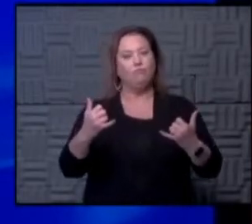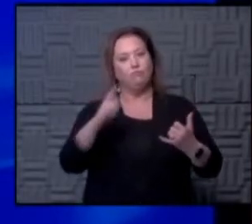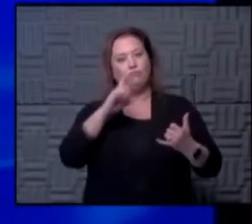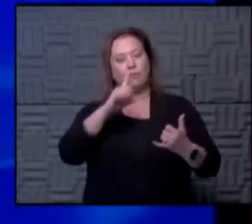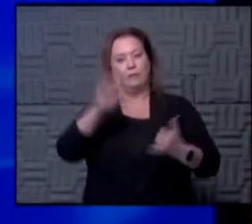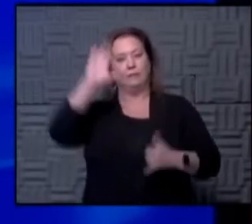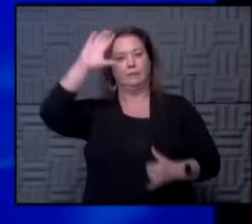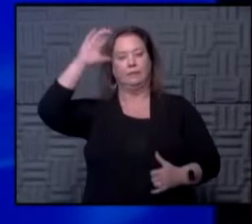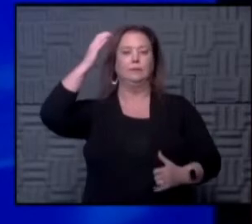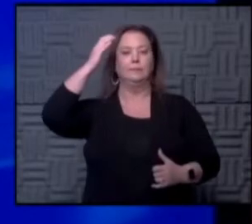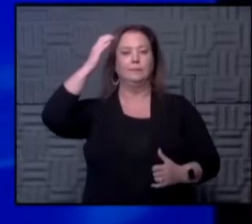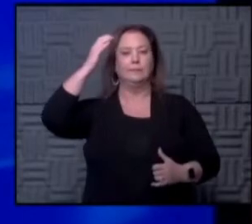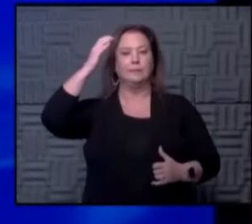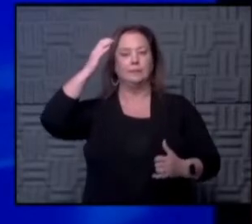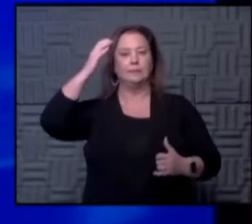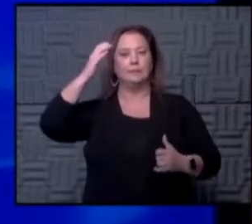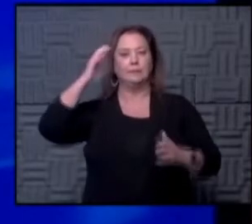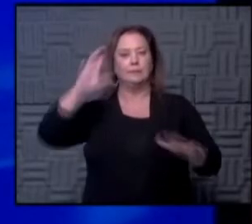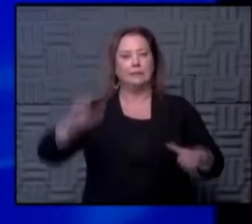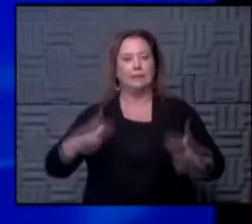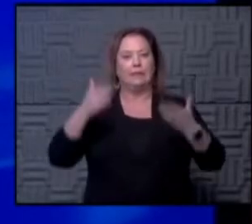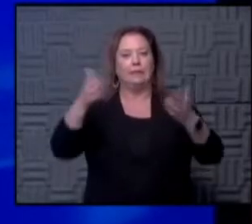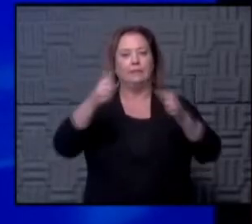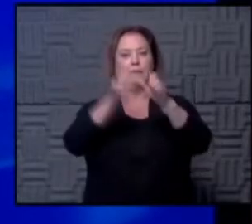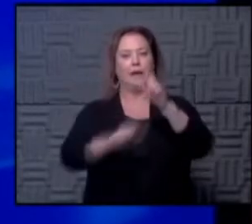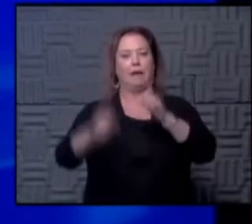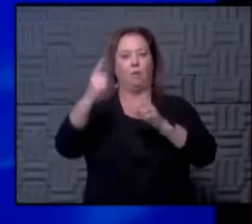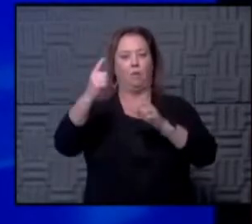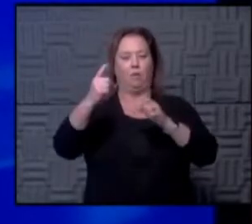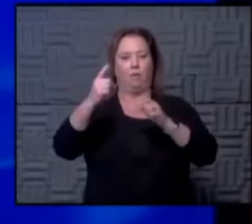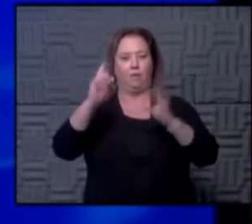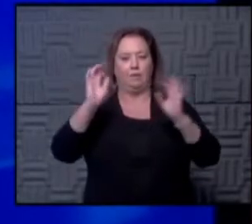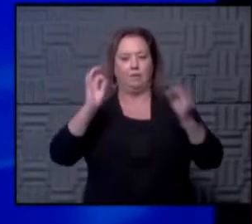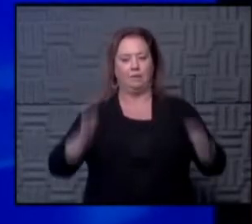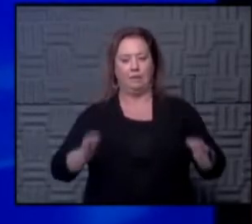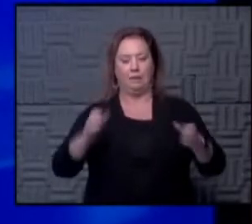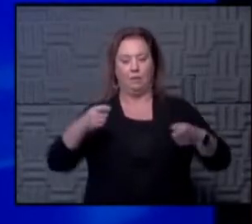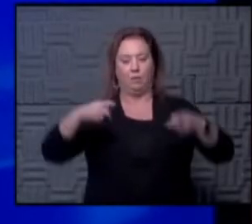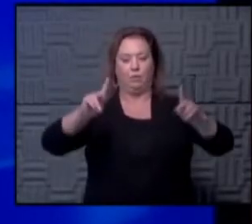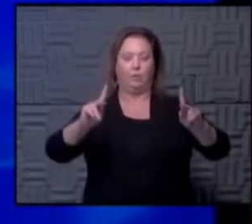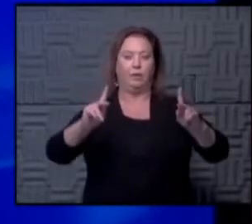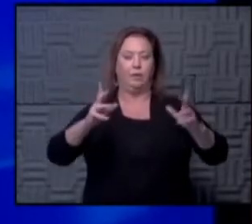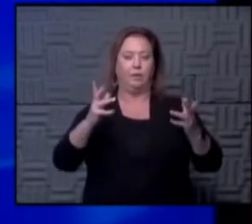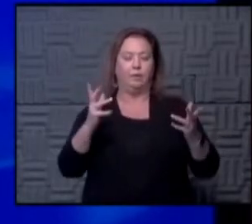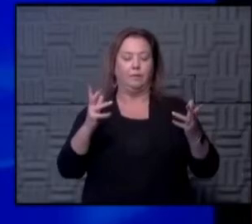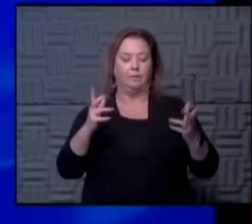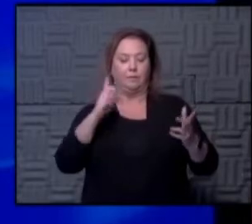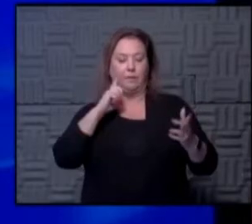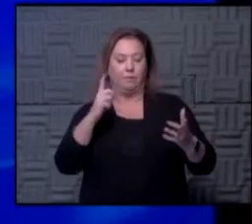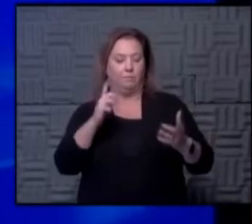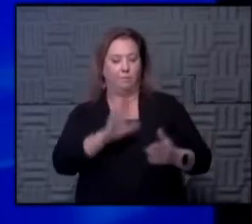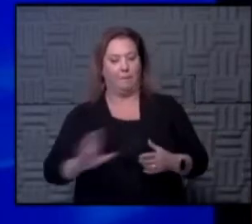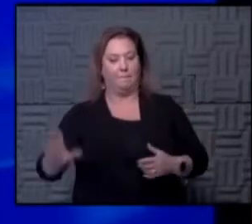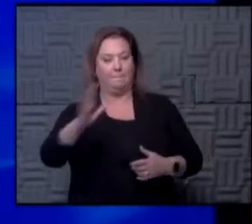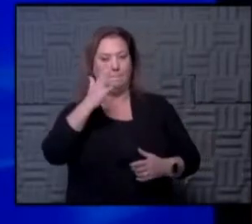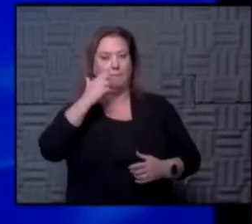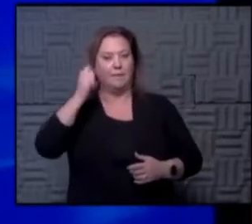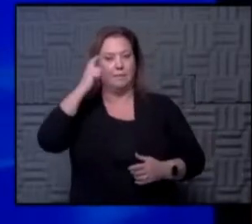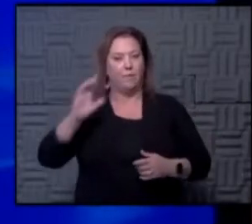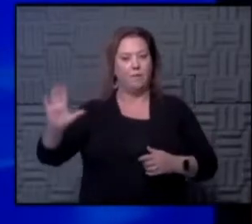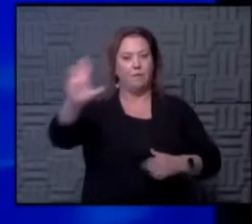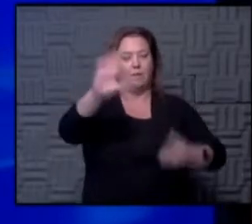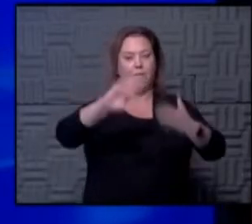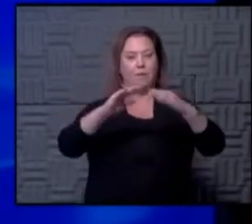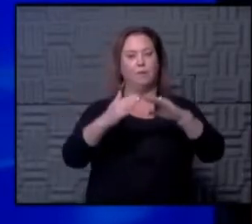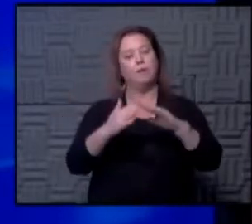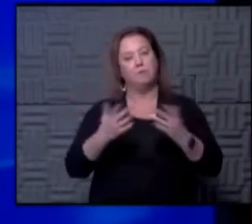really appear to give everyone the opportunity to decide over the next week or so, maybe a slightly shorter time frame now, what is best for their community. But I